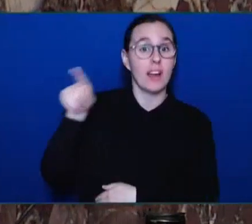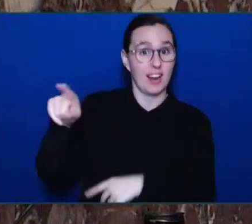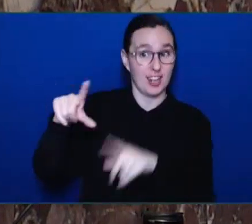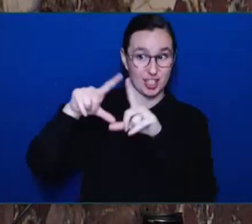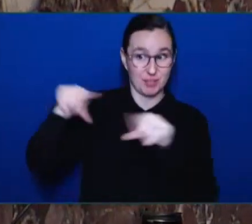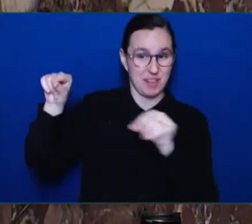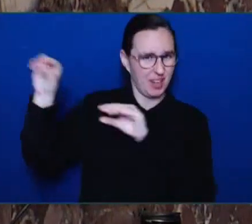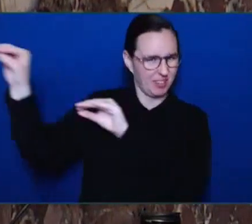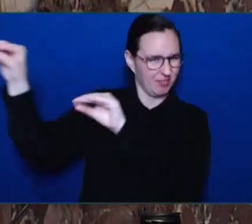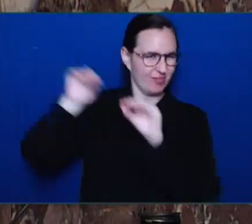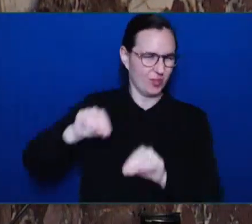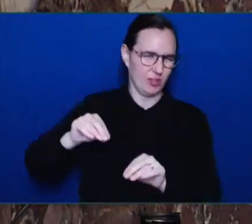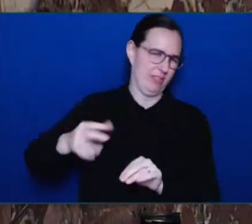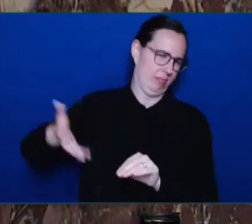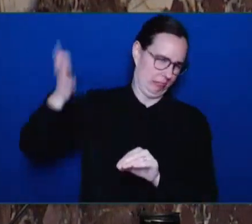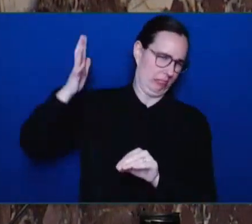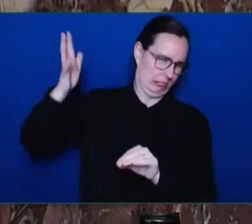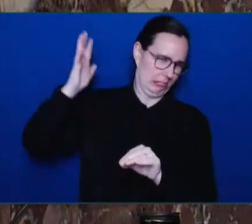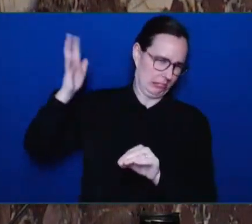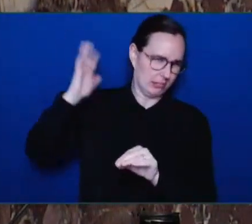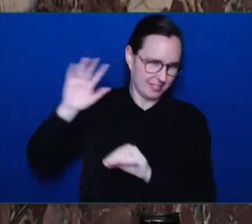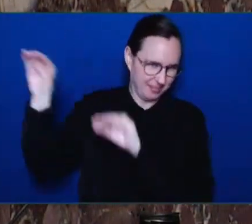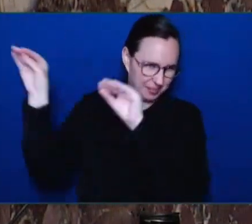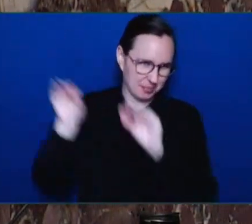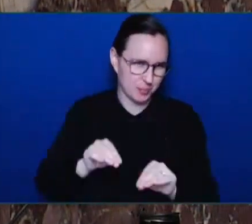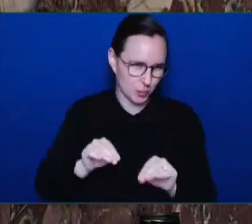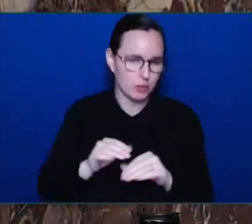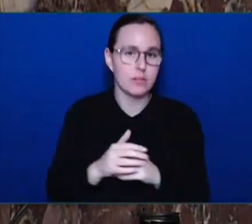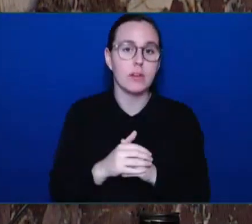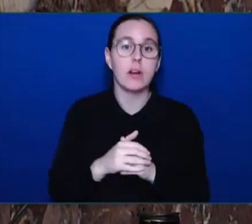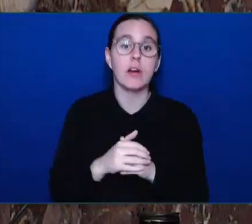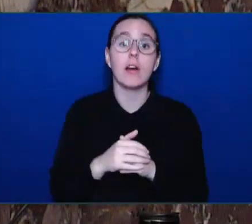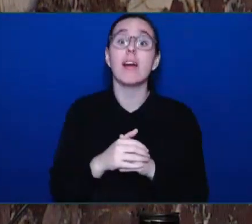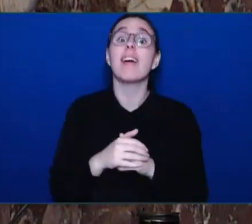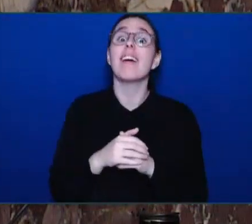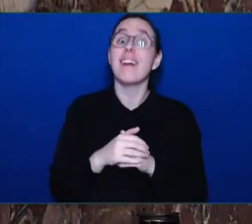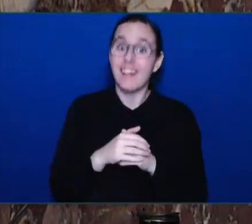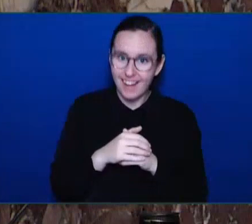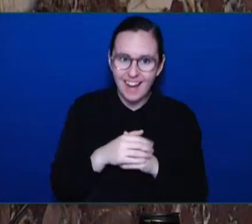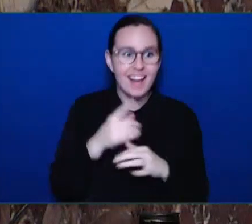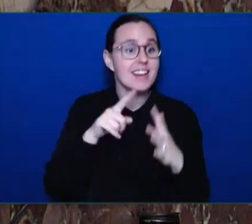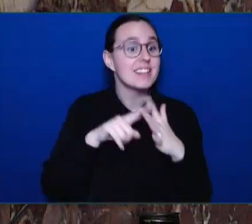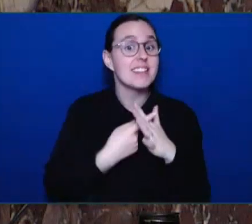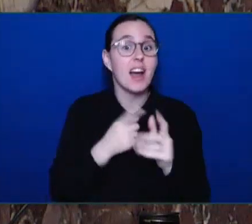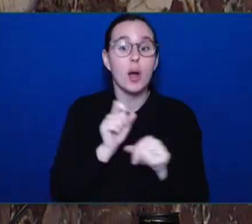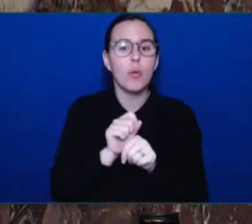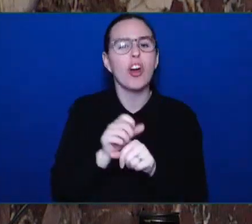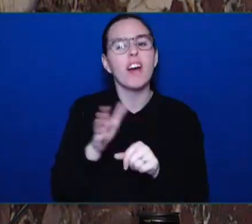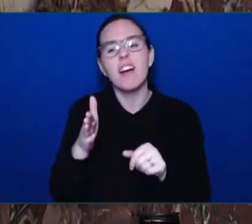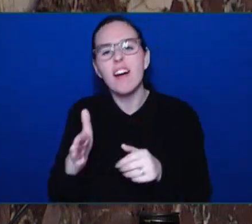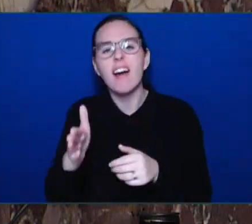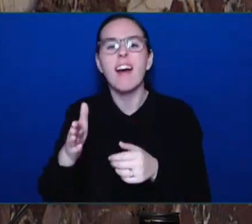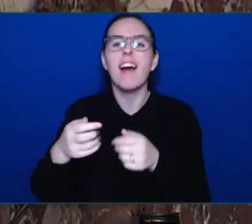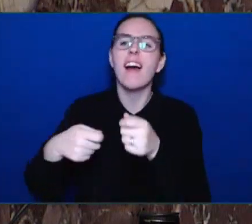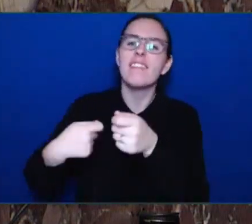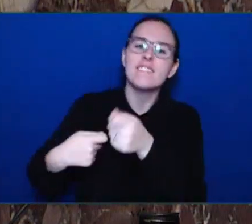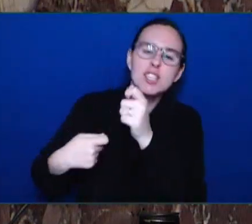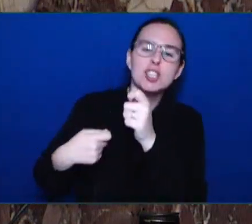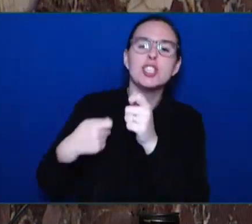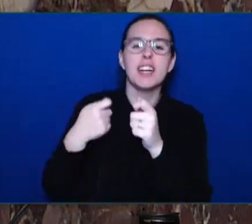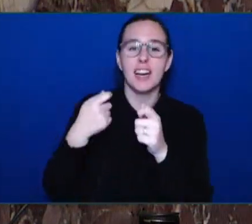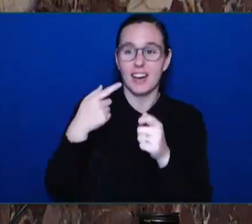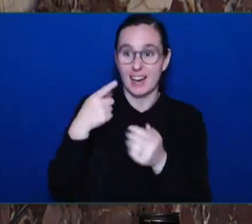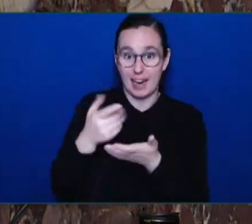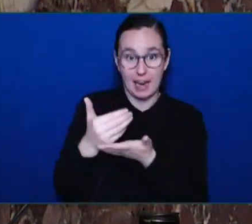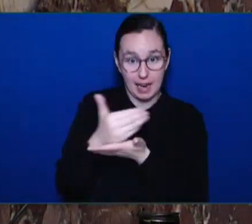cannery bosses paying them less for their catch than white fishermen. Discrimination also prevented them from accessing health care. Tomokichi Homa,